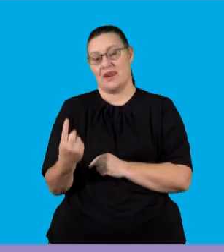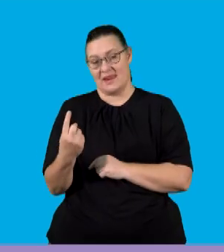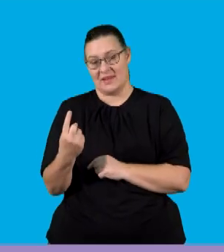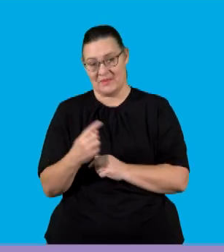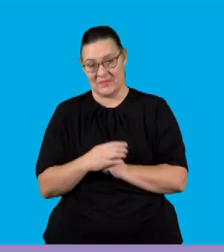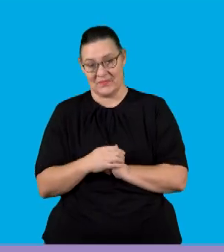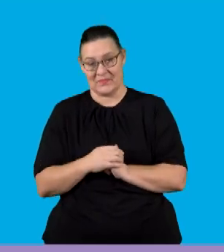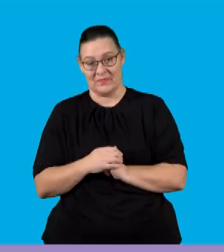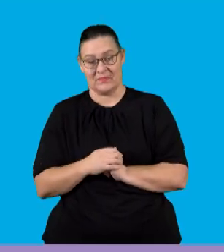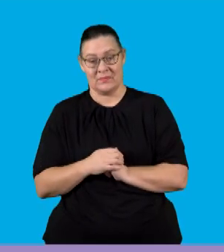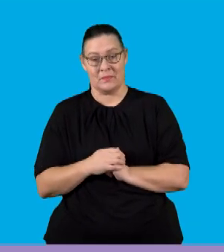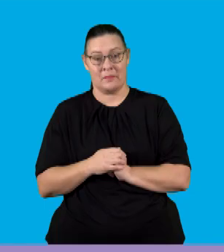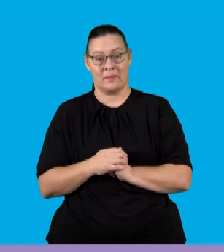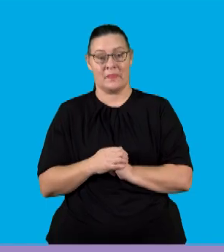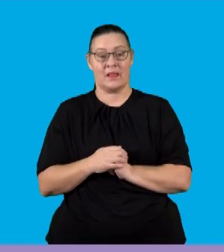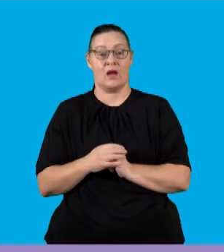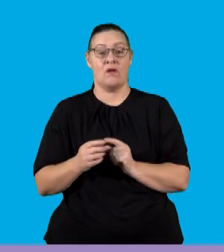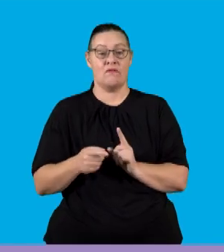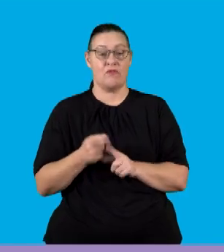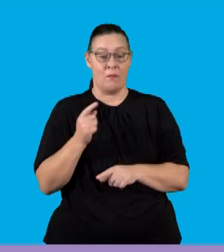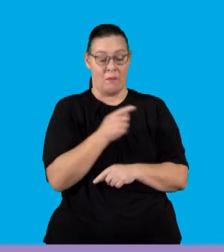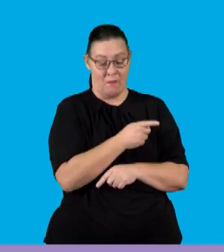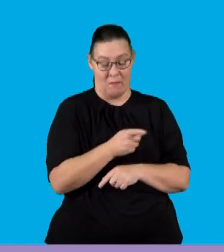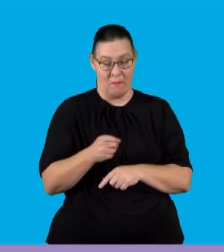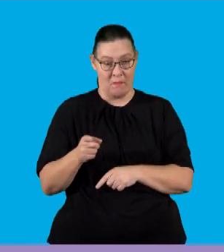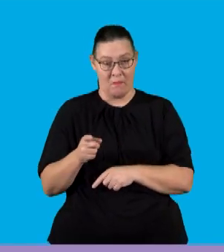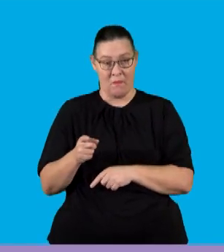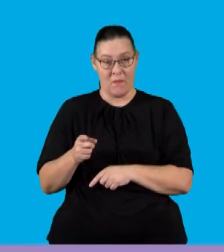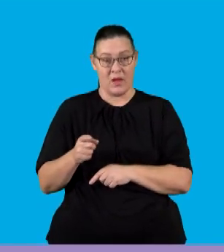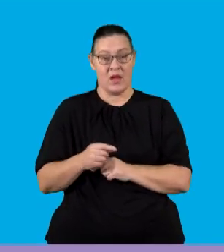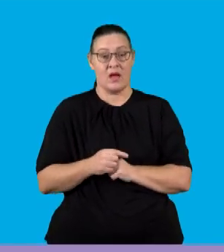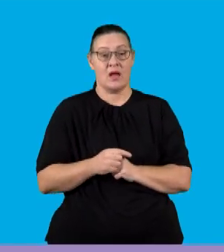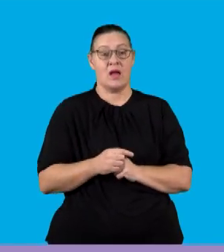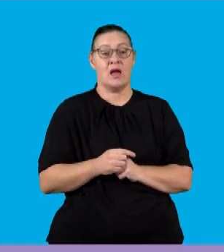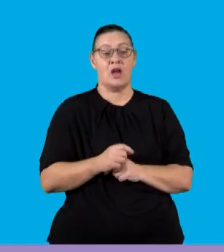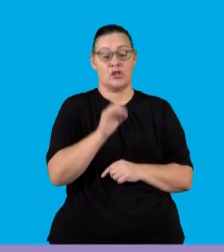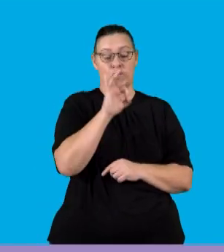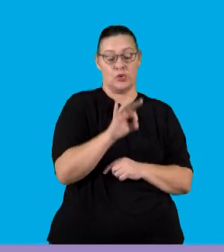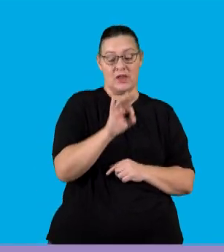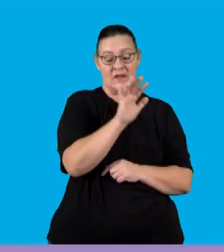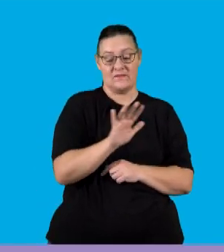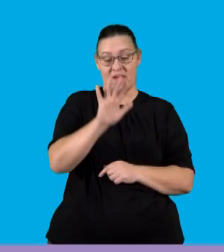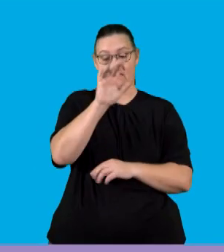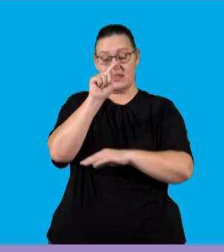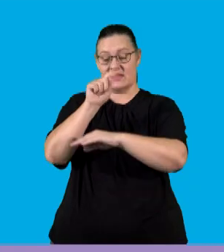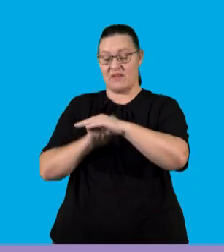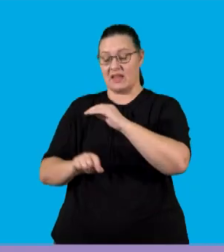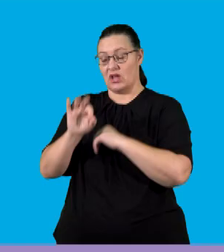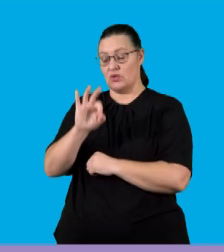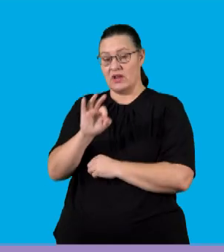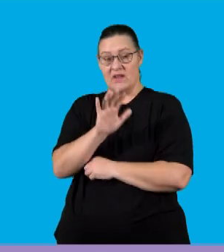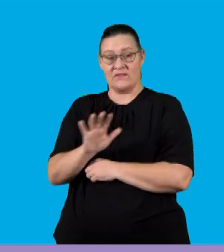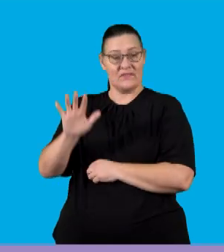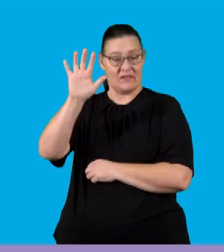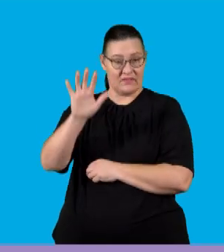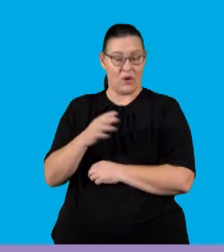1. So from this 3 exponent 5 divided by 3 exponent 5,